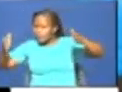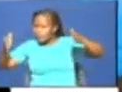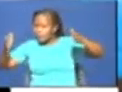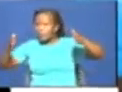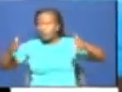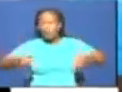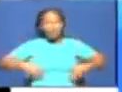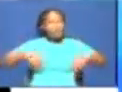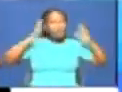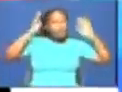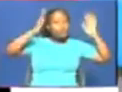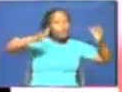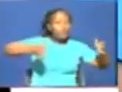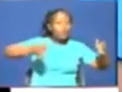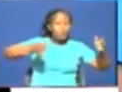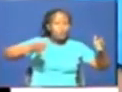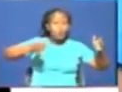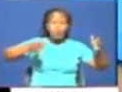Vijana hoye?